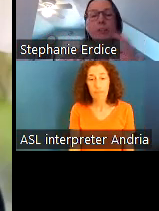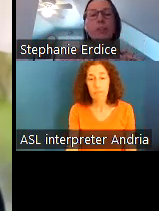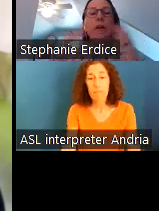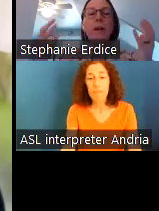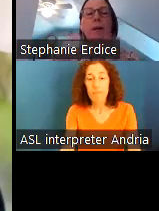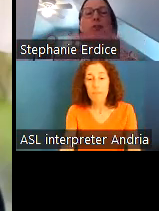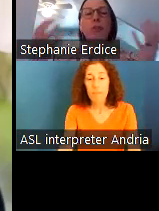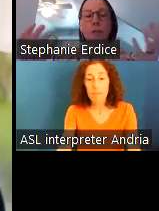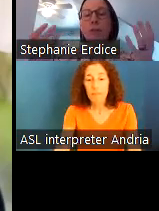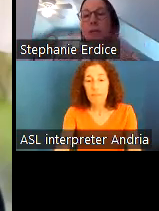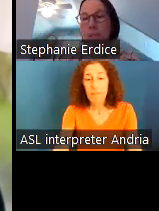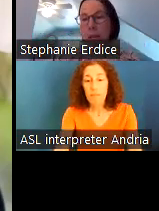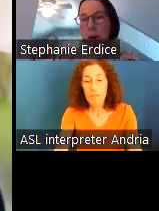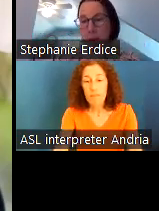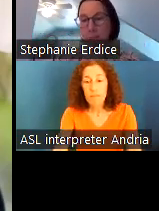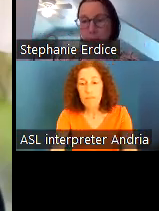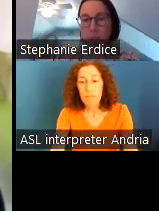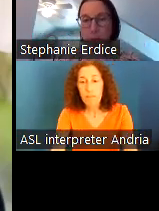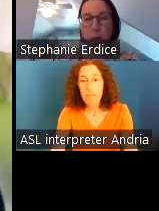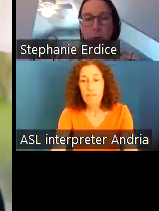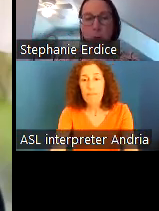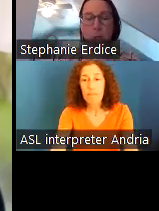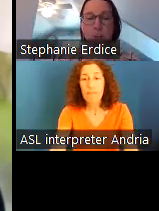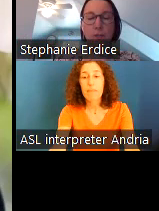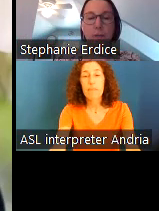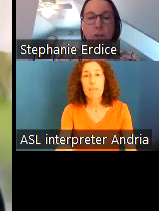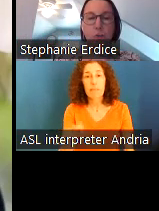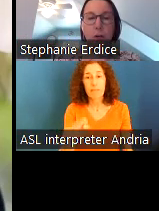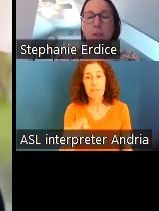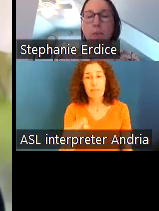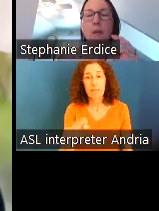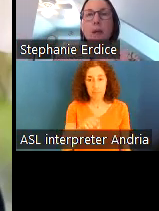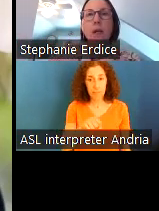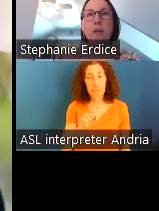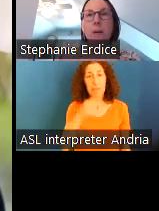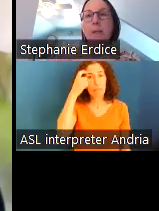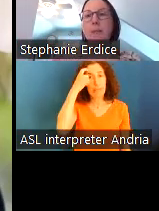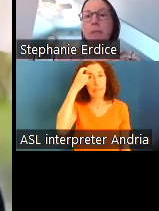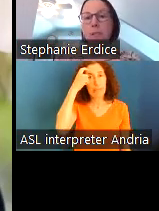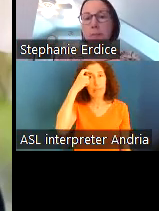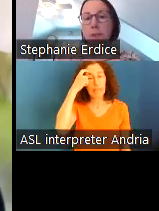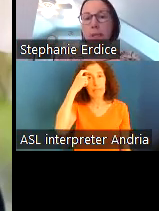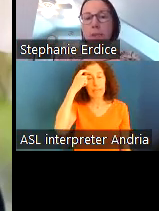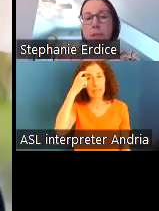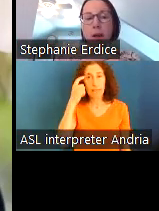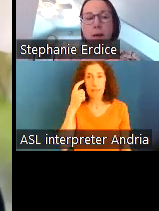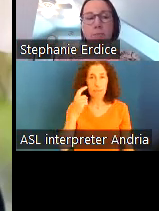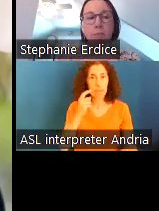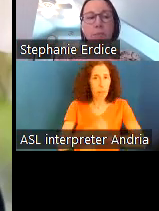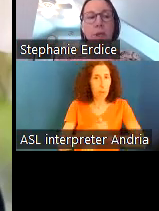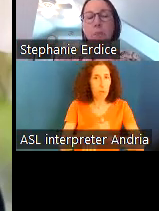Mental boundaries, so the like mental load that you can take on when you're working with a survivor. Sure. There might be some things in